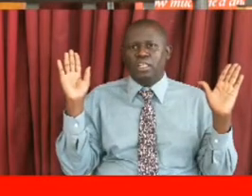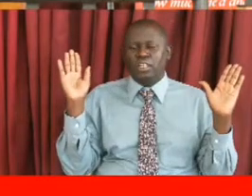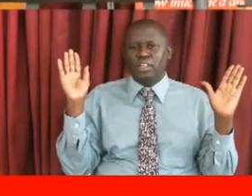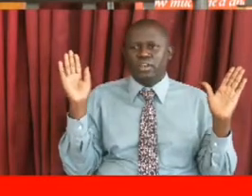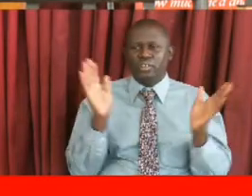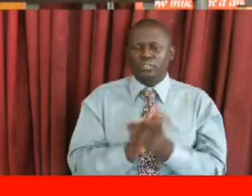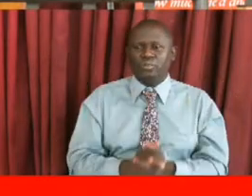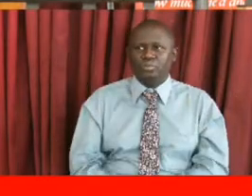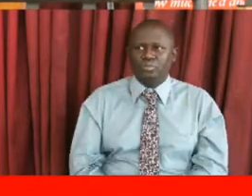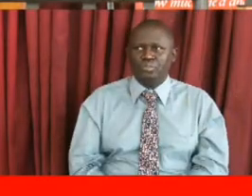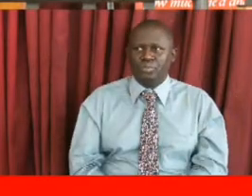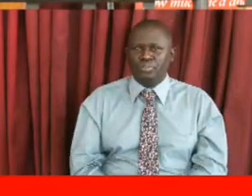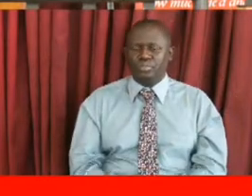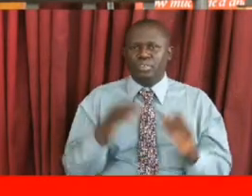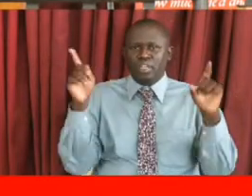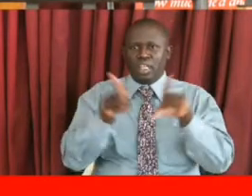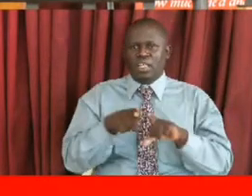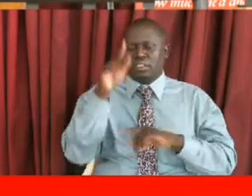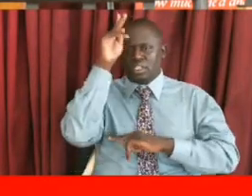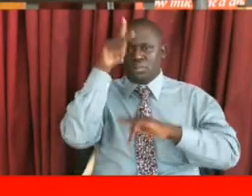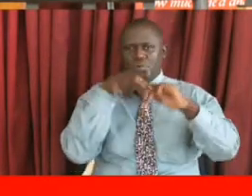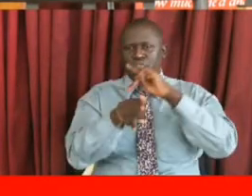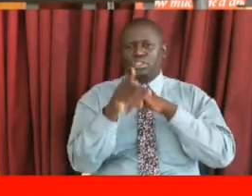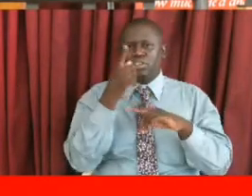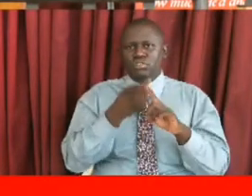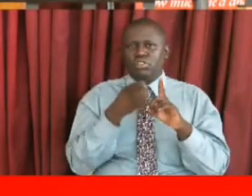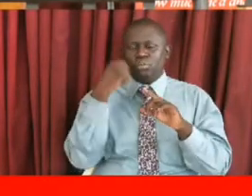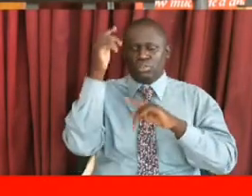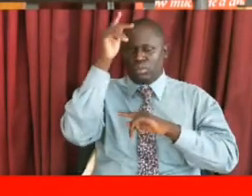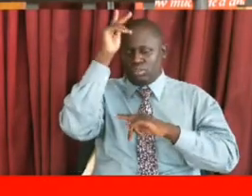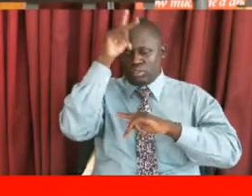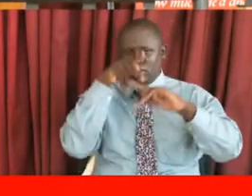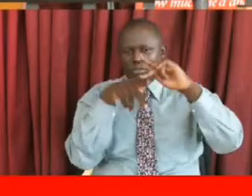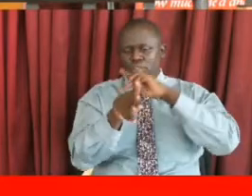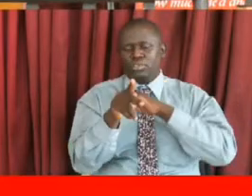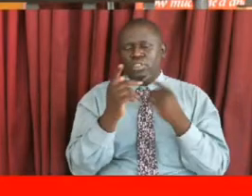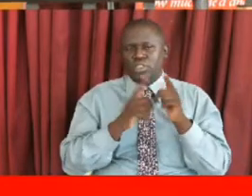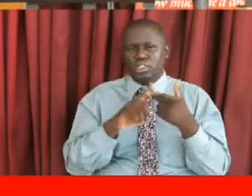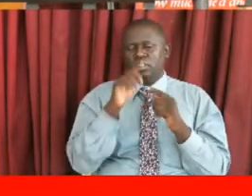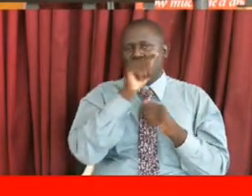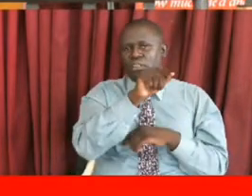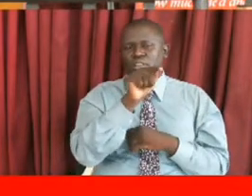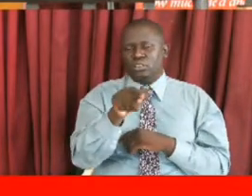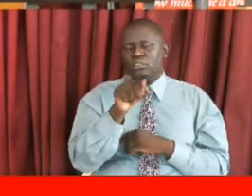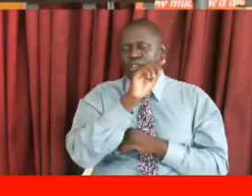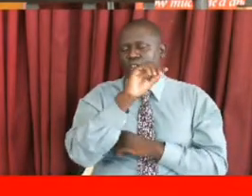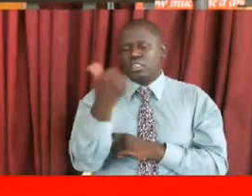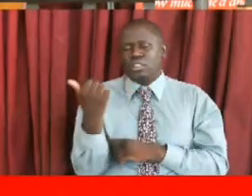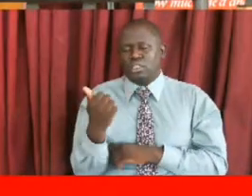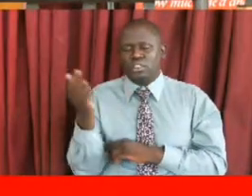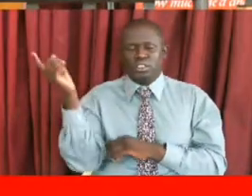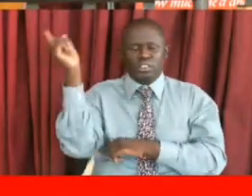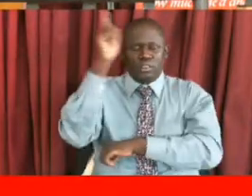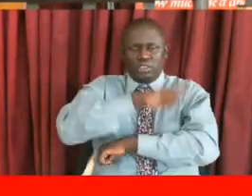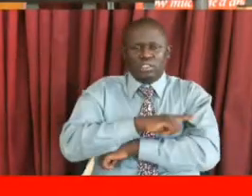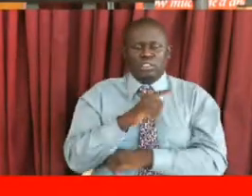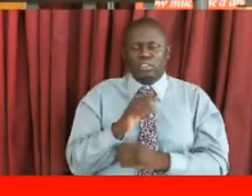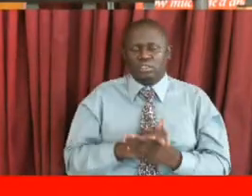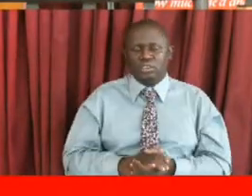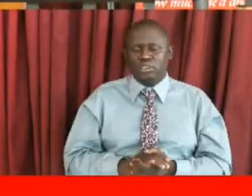open as a prophecy from the prophet those are the days when Jesus Christ will be